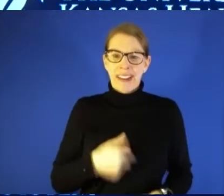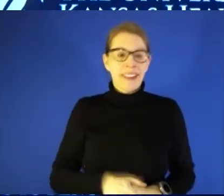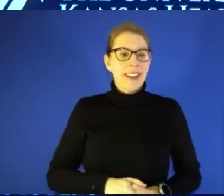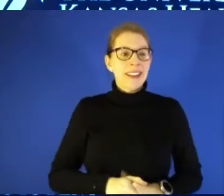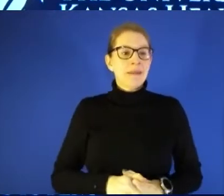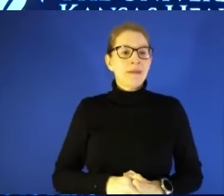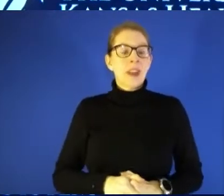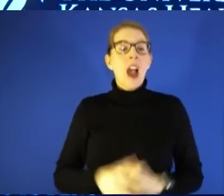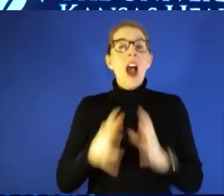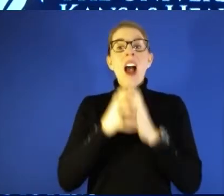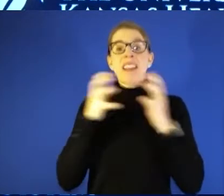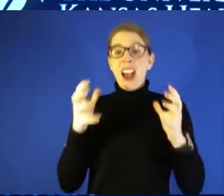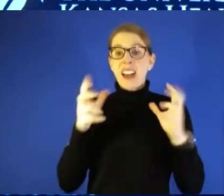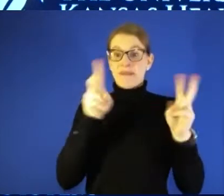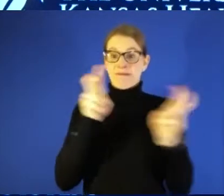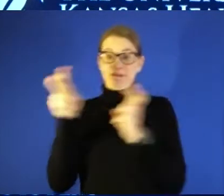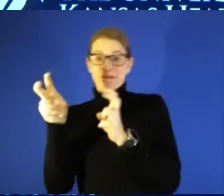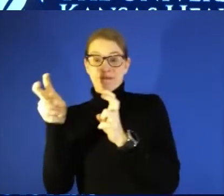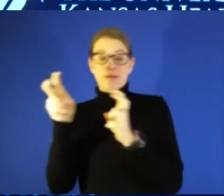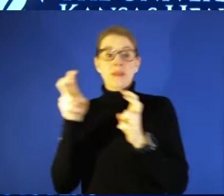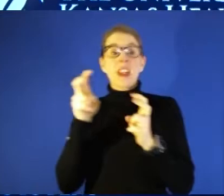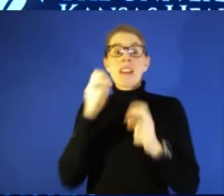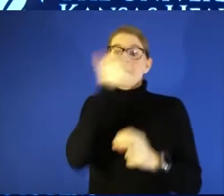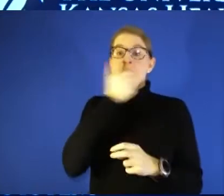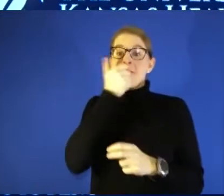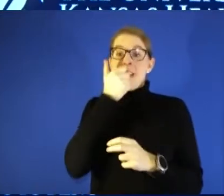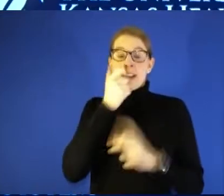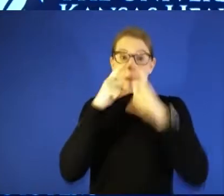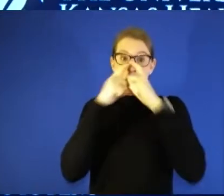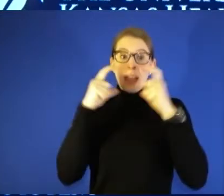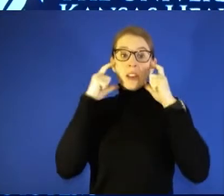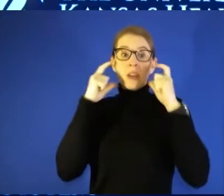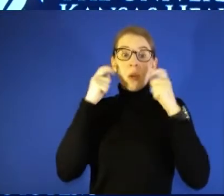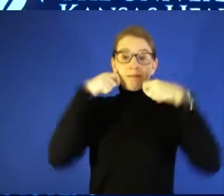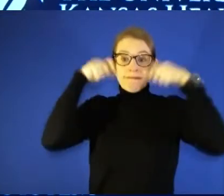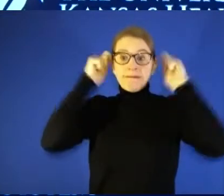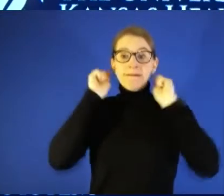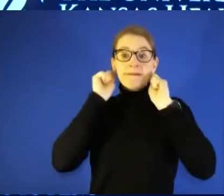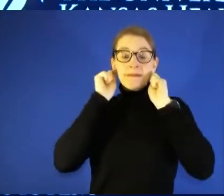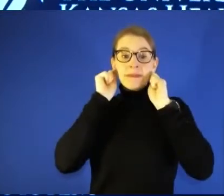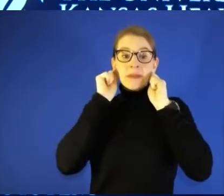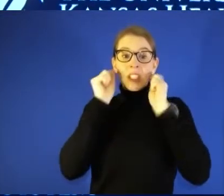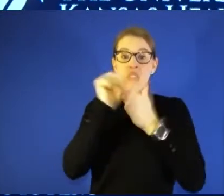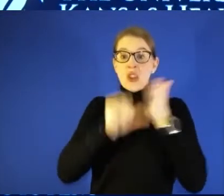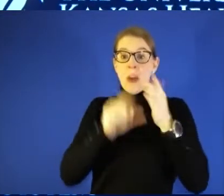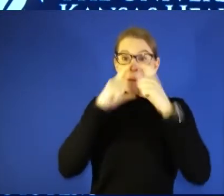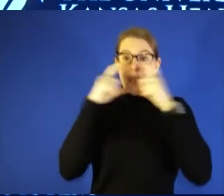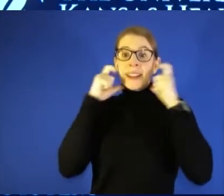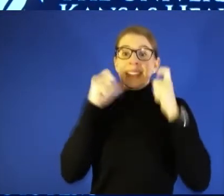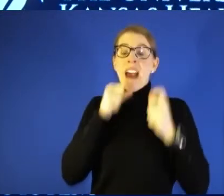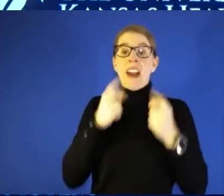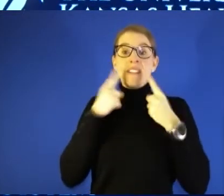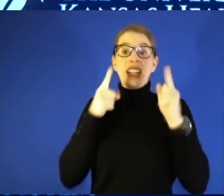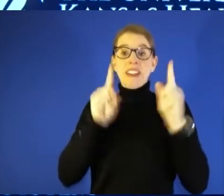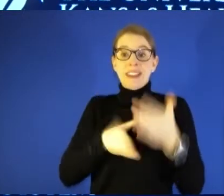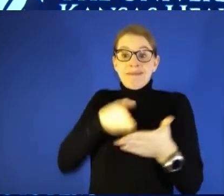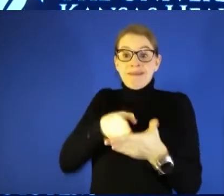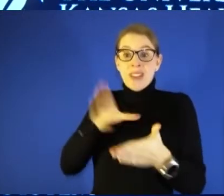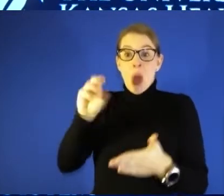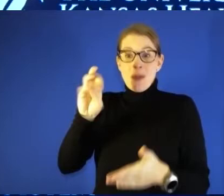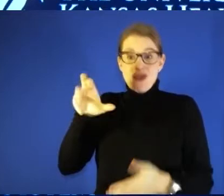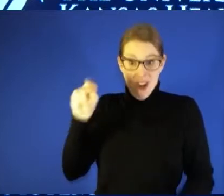out there that suggest that the cloth mask or even an ear loop mask, a surgical mask, aren't effective against Omicron. And on